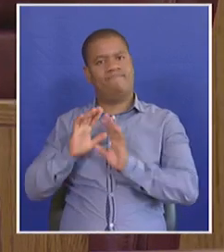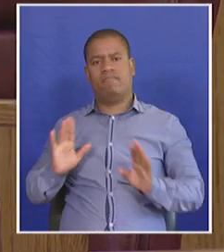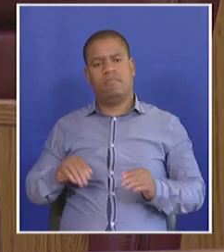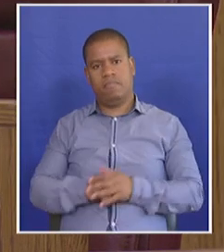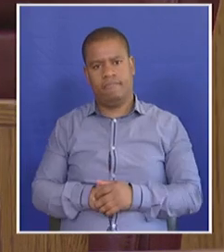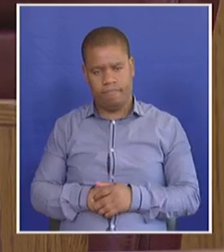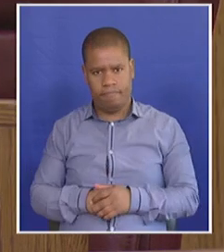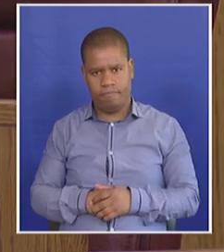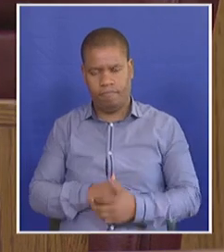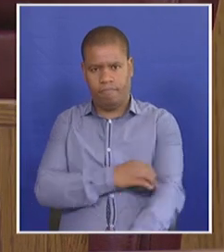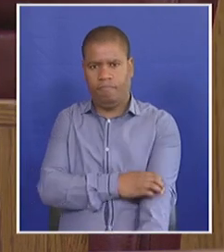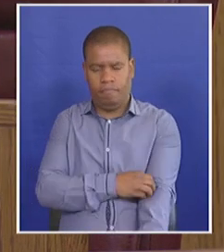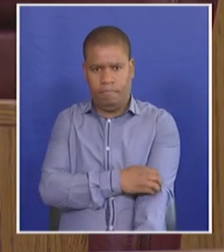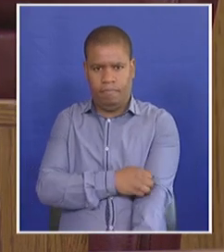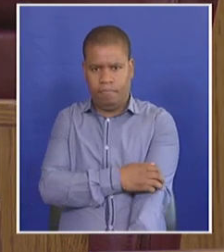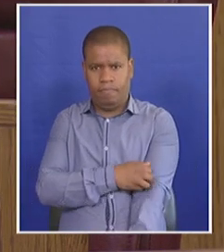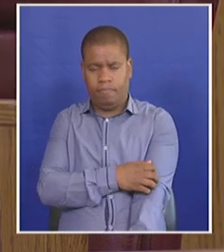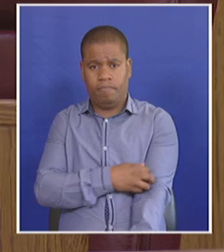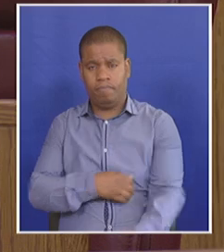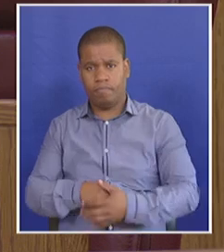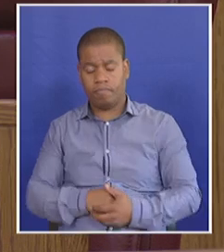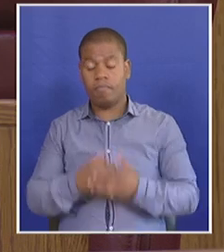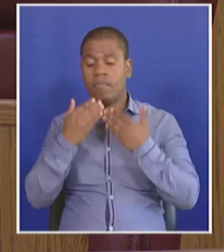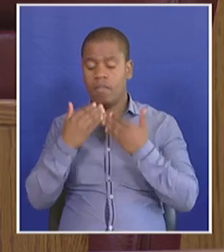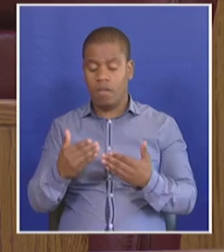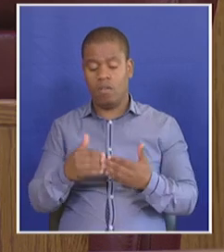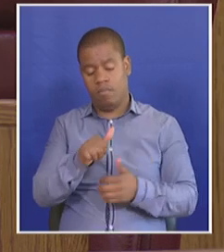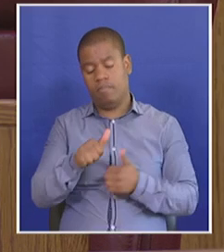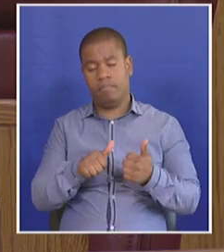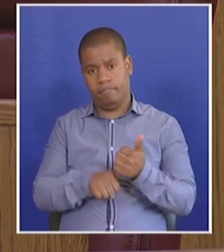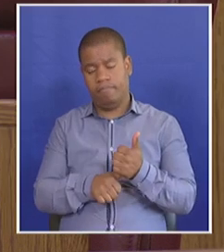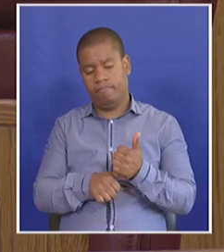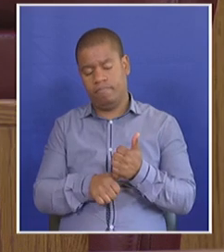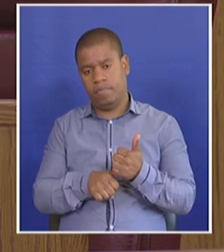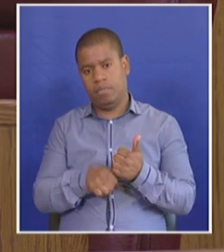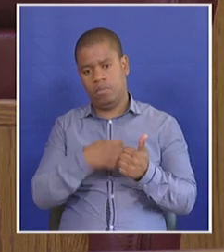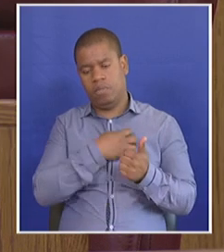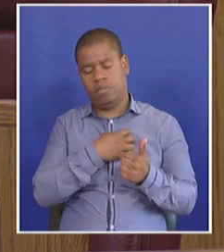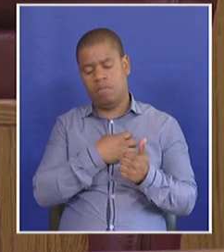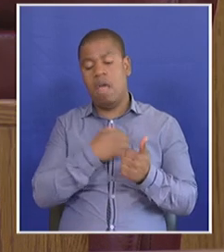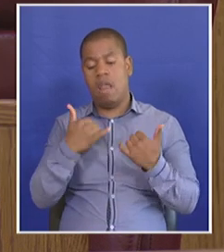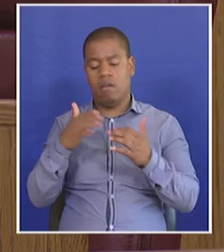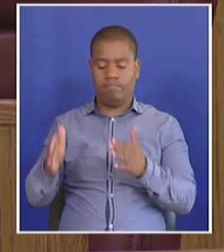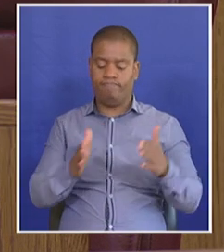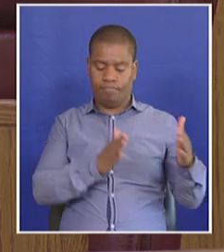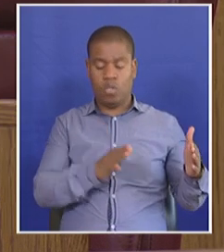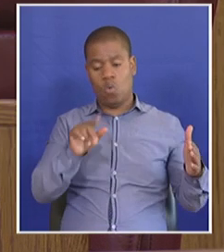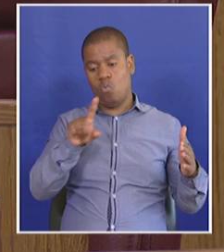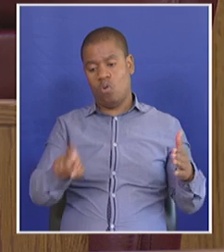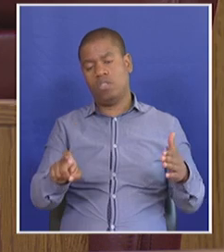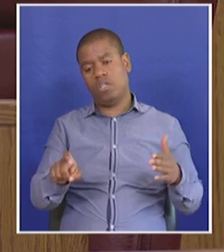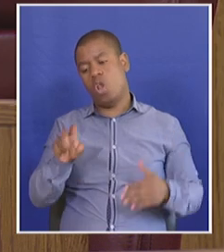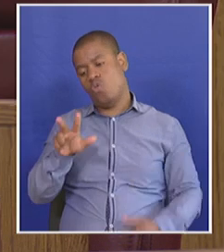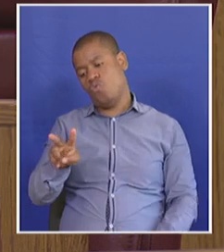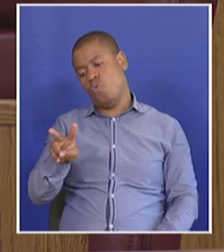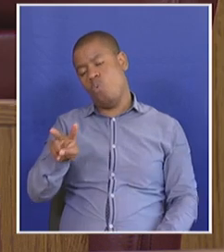Okay, thank you, Honourable Deputy Minister. We now proceed to question 28, asked